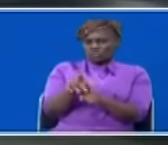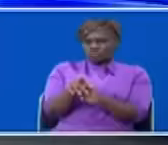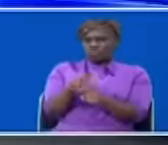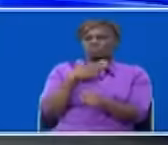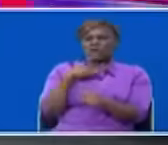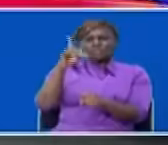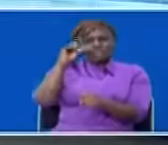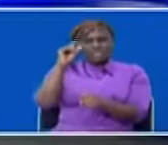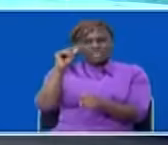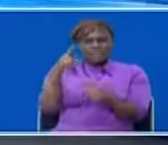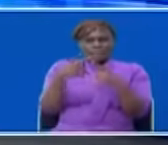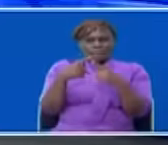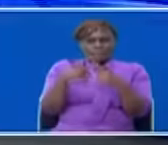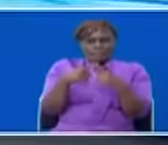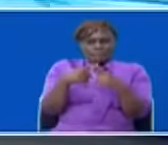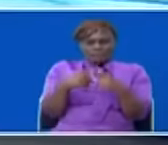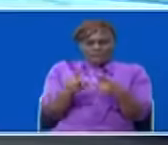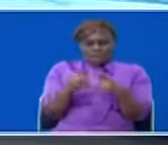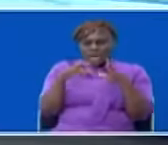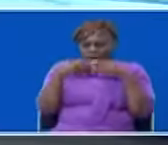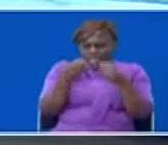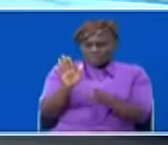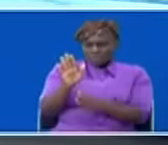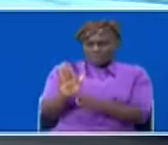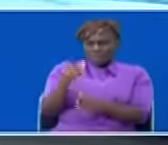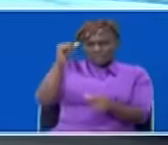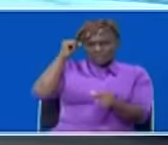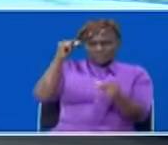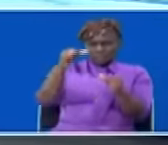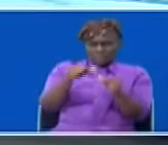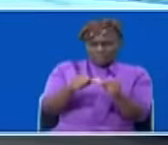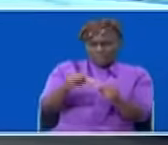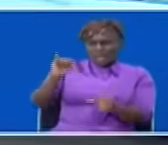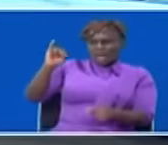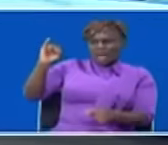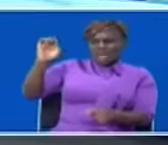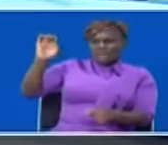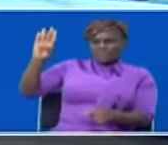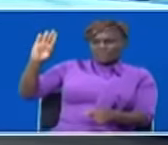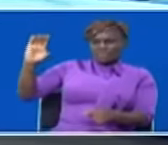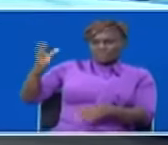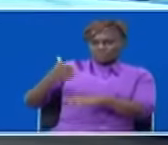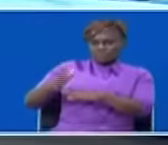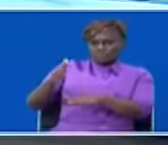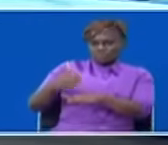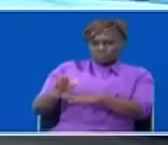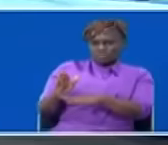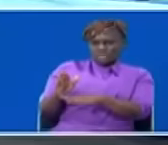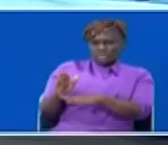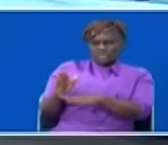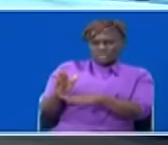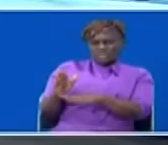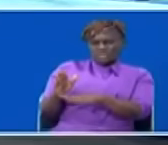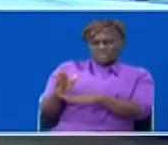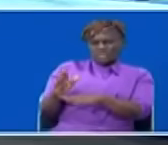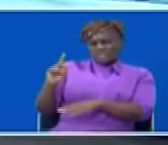pictures. But let's get into your feedback. And remember, this will all go to the IEBC on Twitter. This is what Joseph Otaka says,